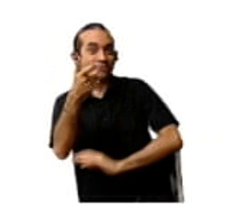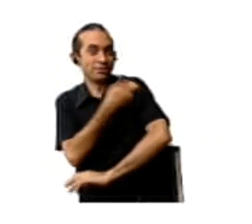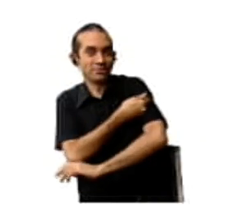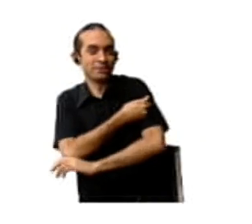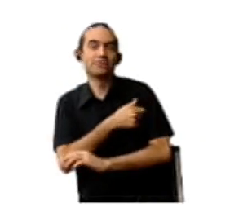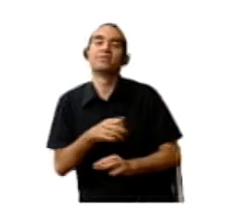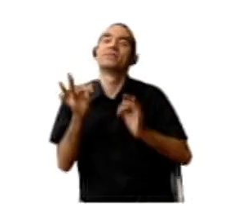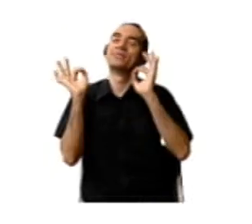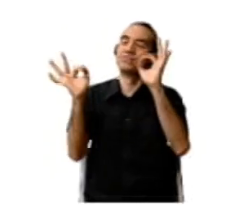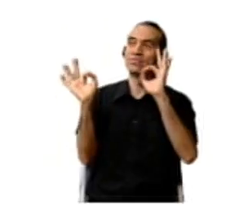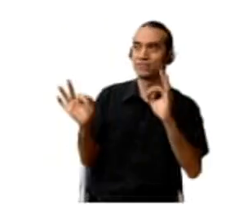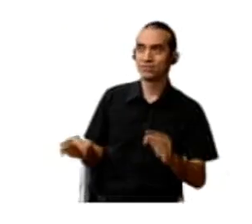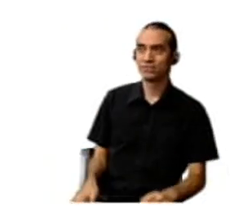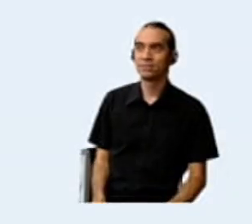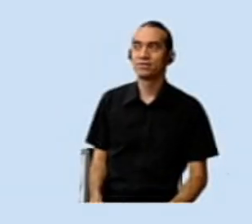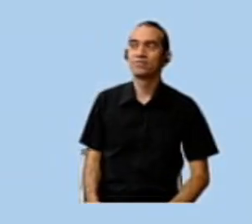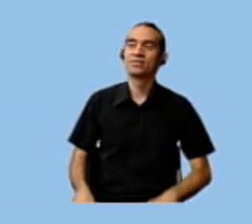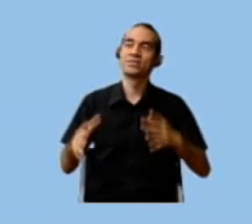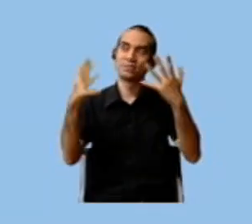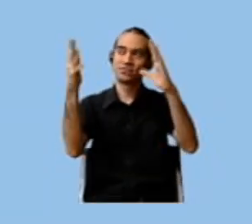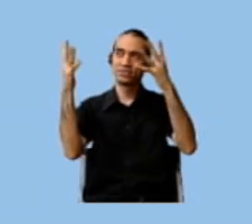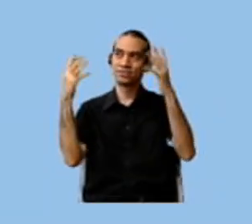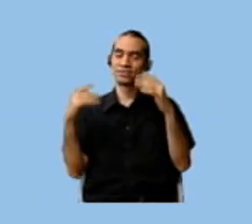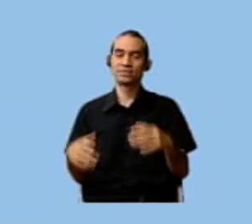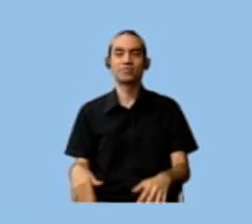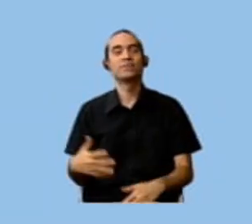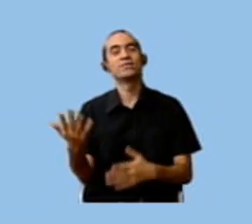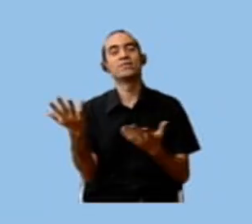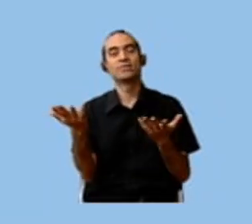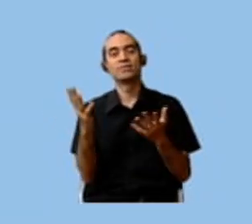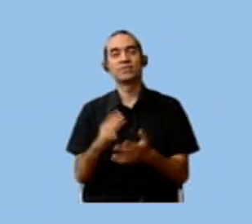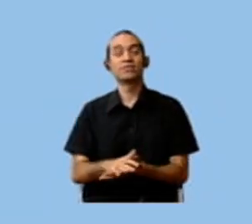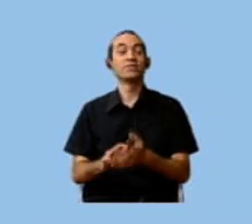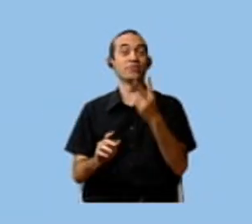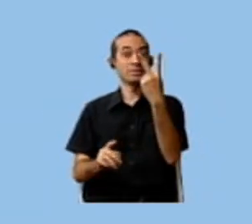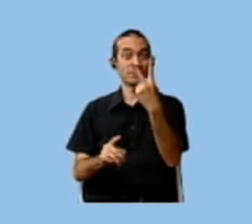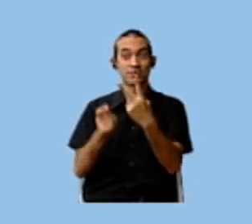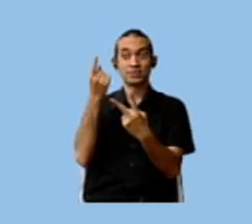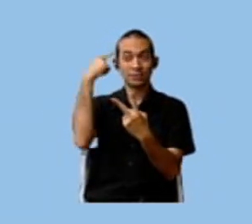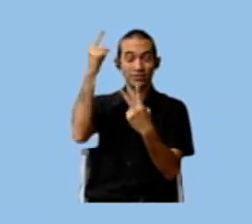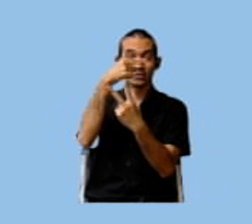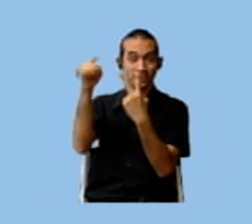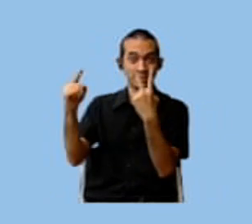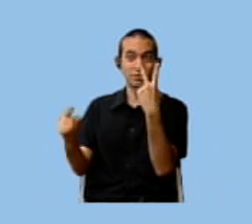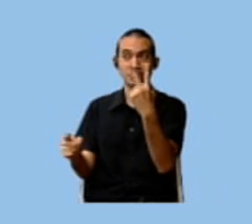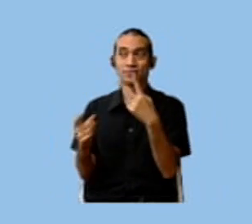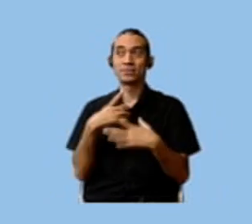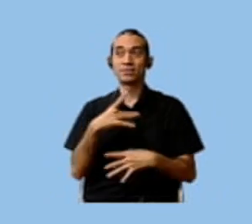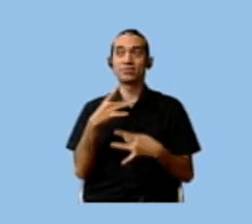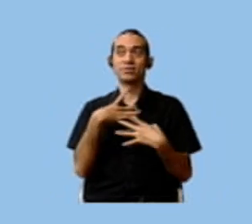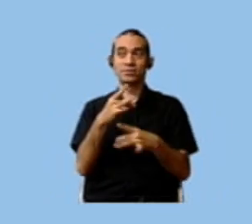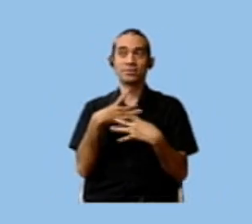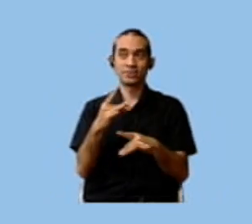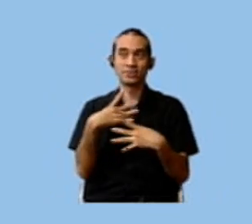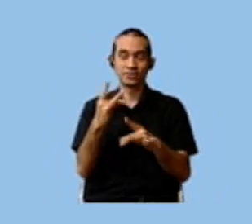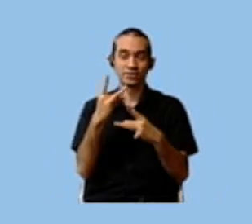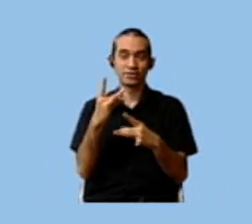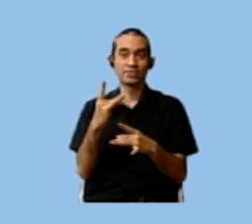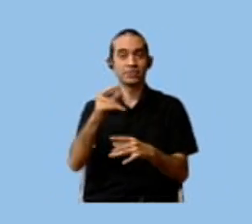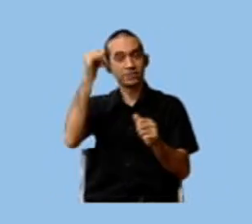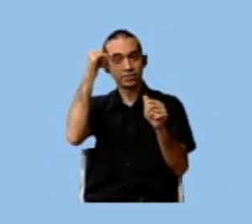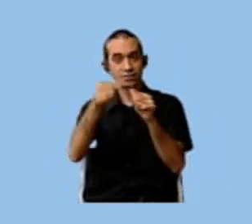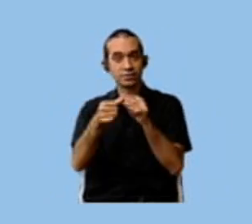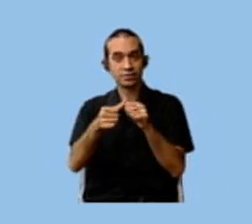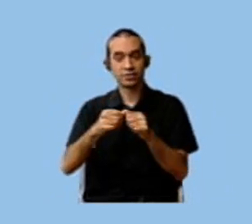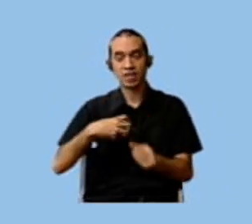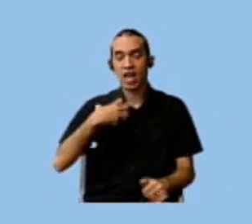good, Charlie. Amazing. So you earned 2 stars. Something very interesting, Charlie. Remember, an